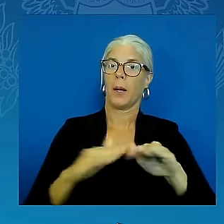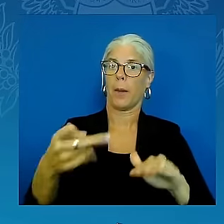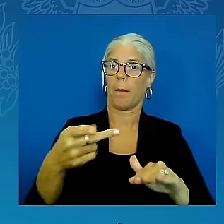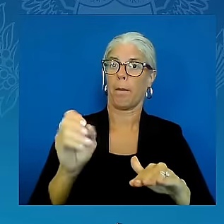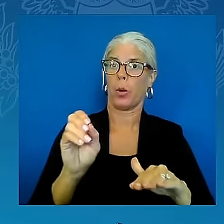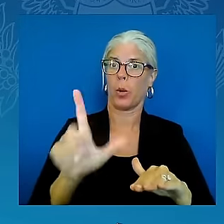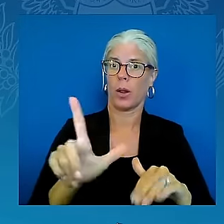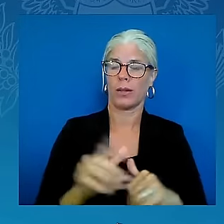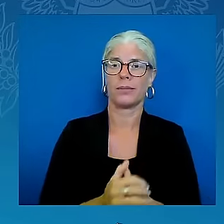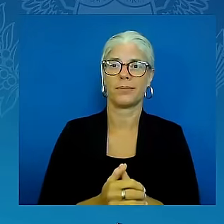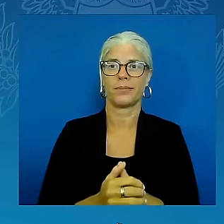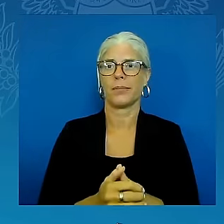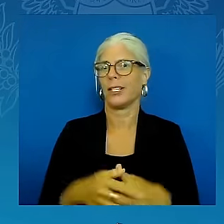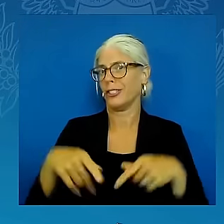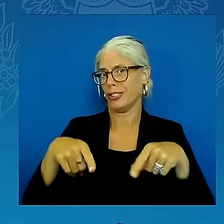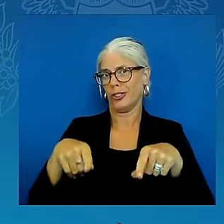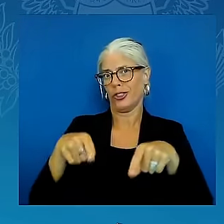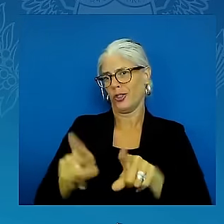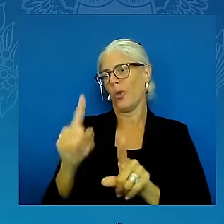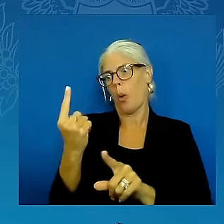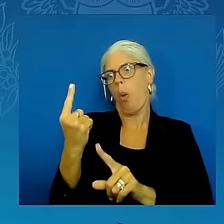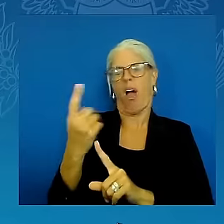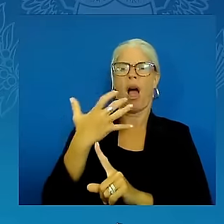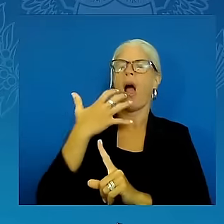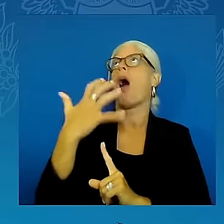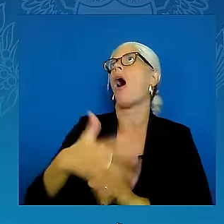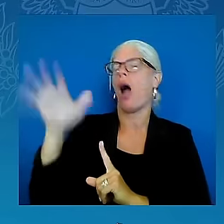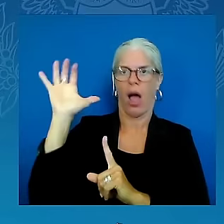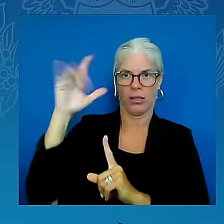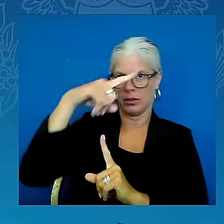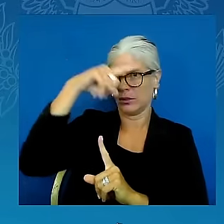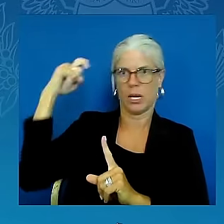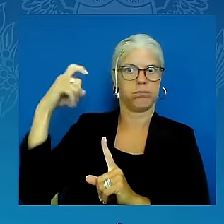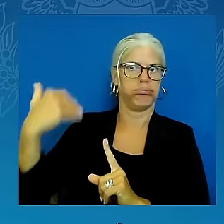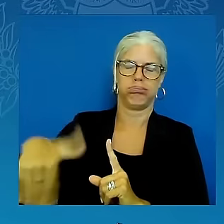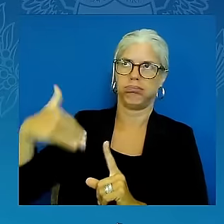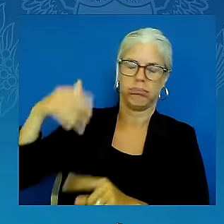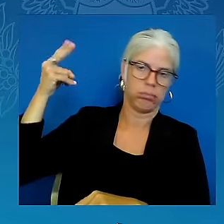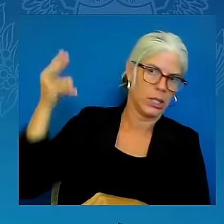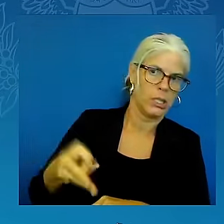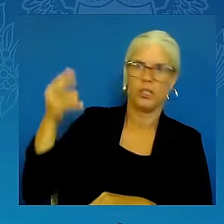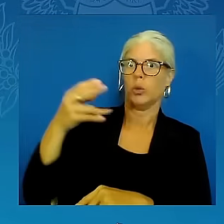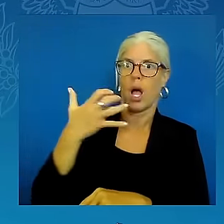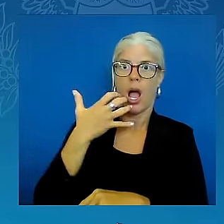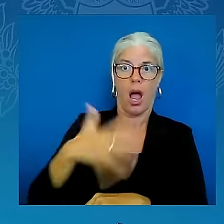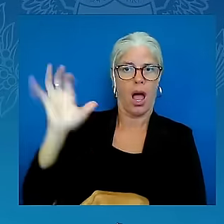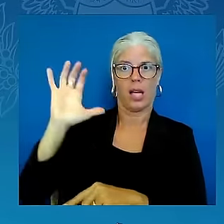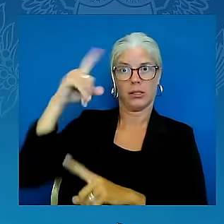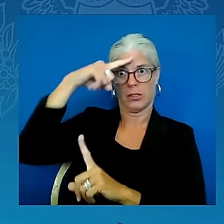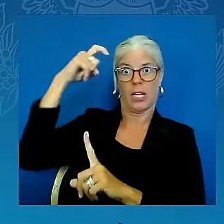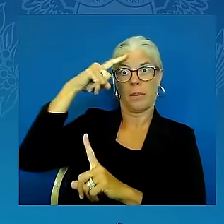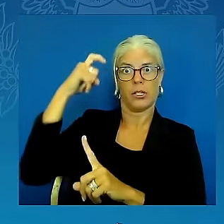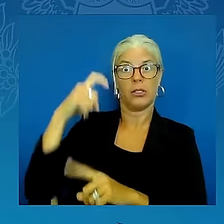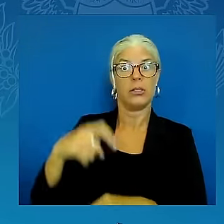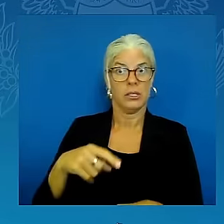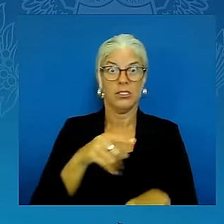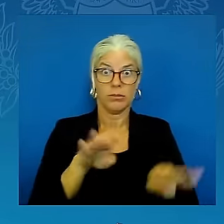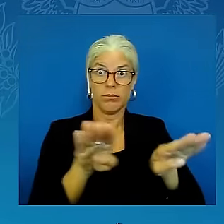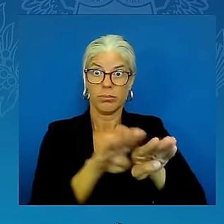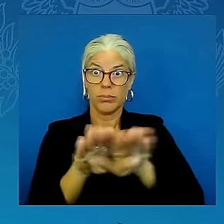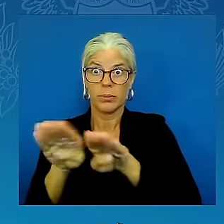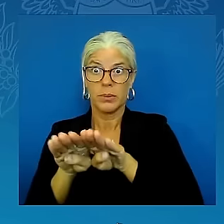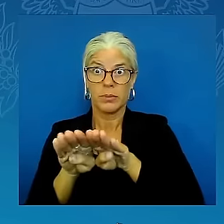called around, as the story goes, to business leaders across Houston and convinced them to donate more than